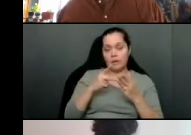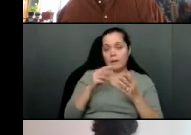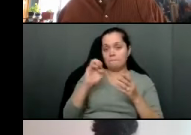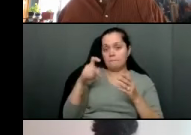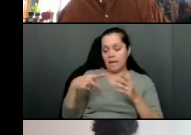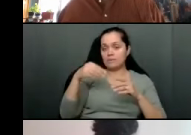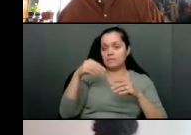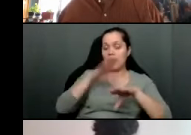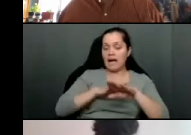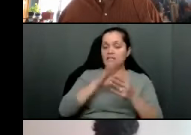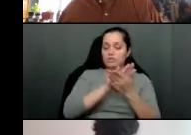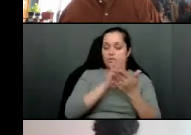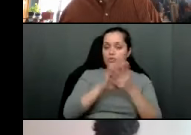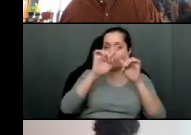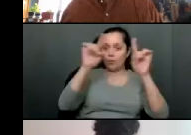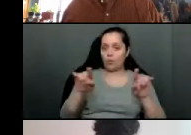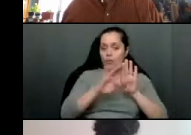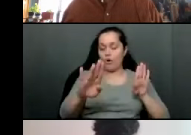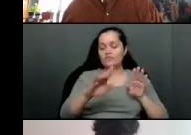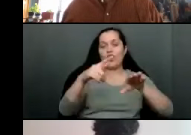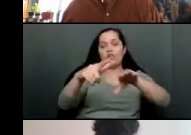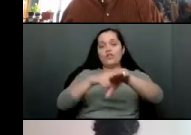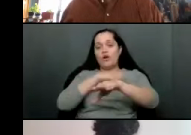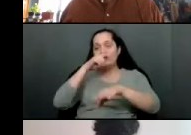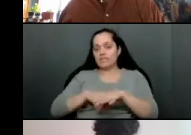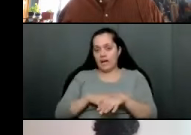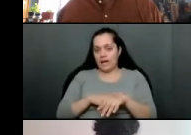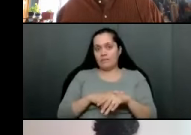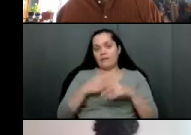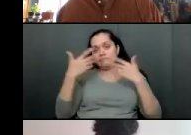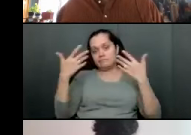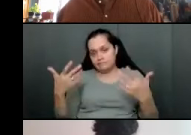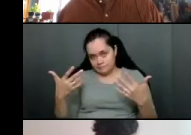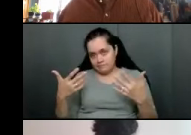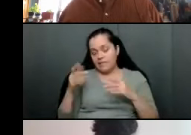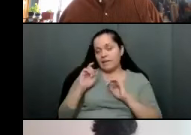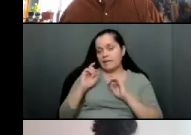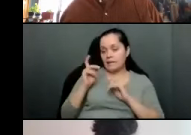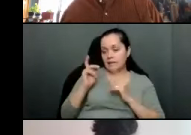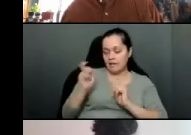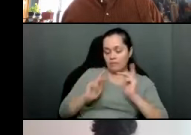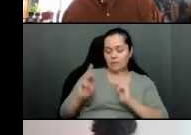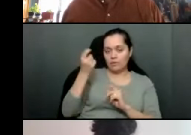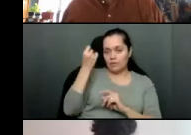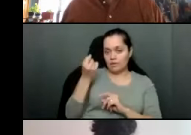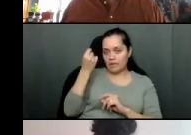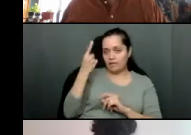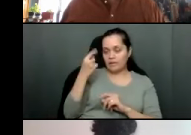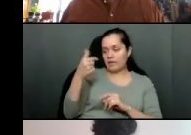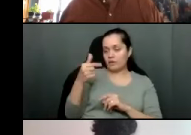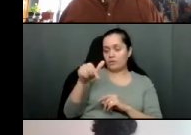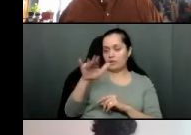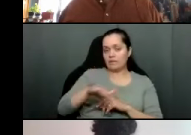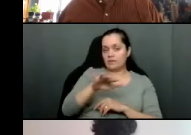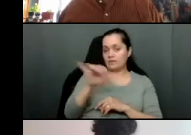school walls for a long, long time and, well, did give some people the impression that Greenland was the